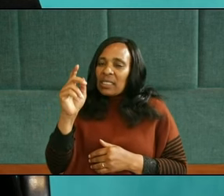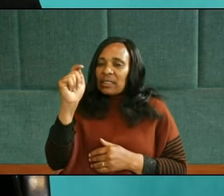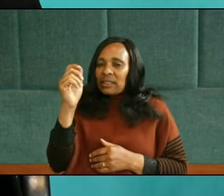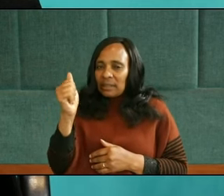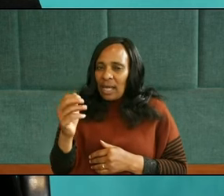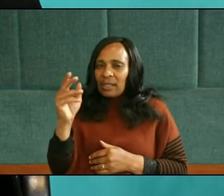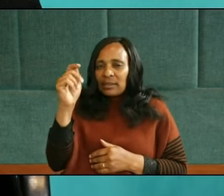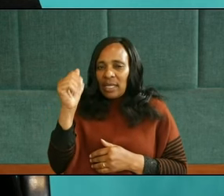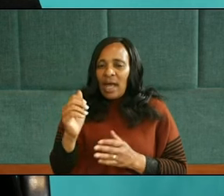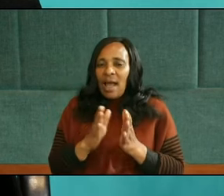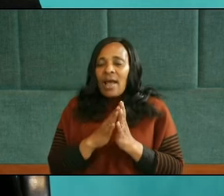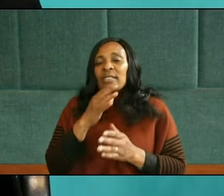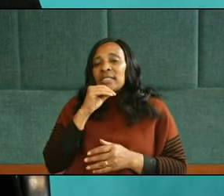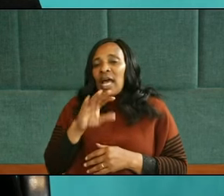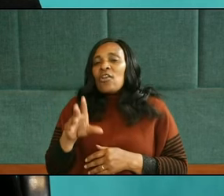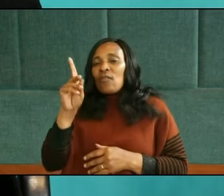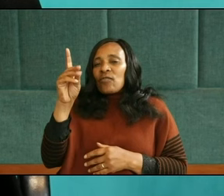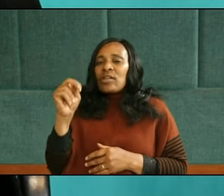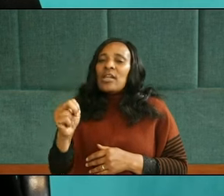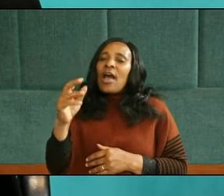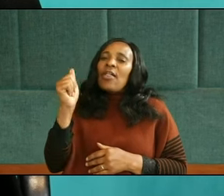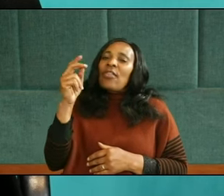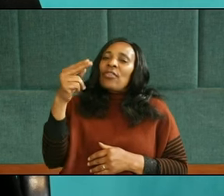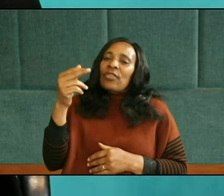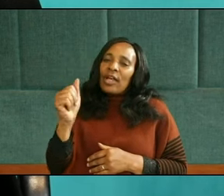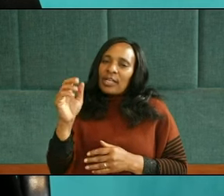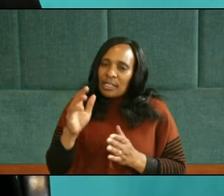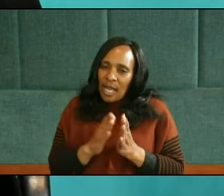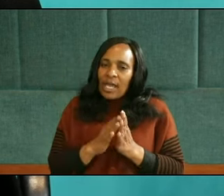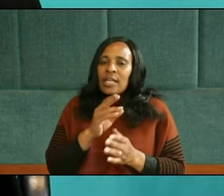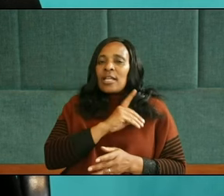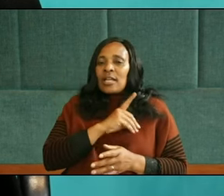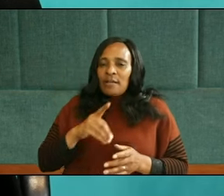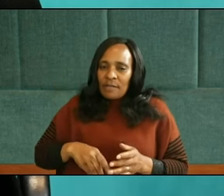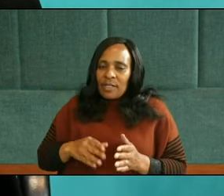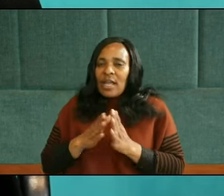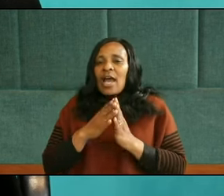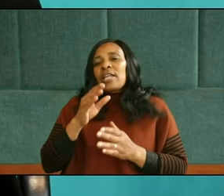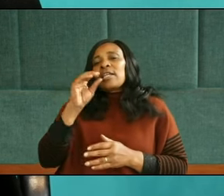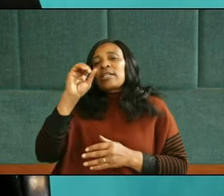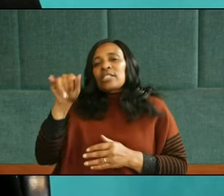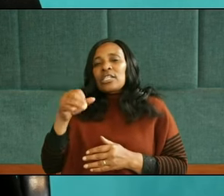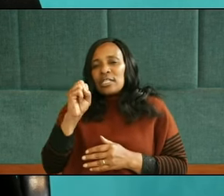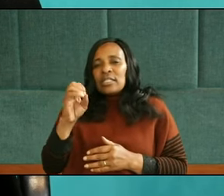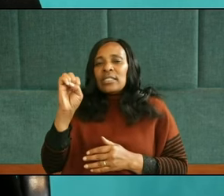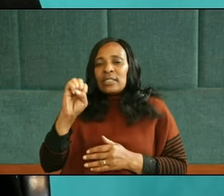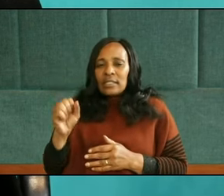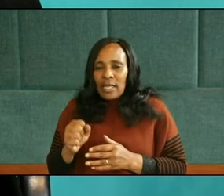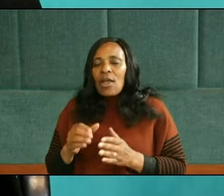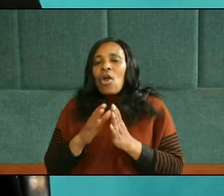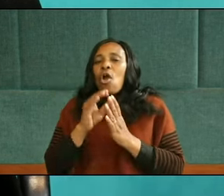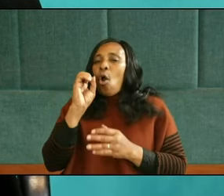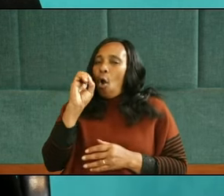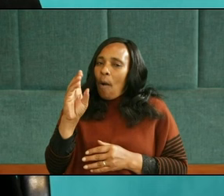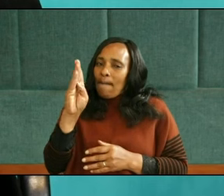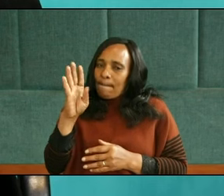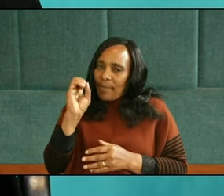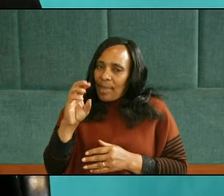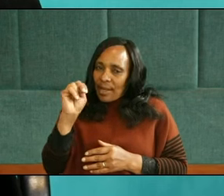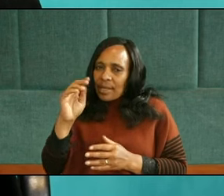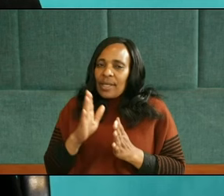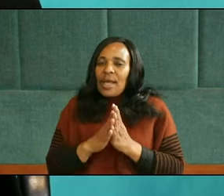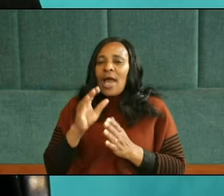the son of Nathan, the son of David, the son of Jesse, the son of Obed, the son of Boaz, the son of